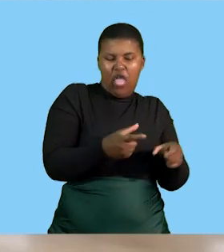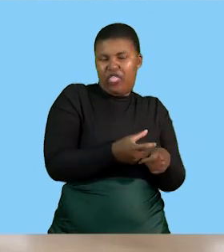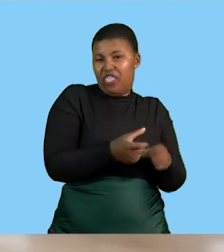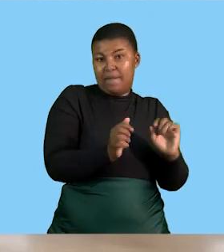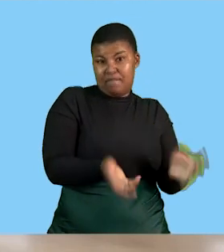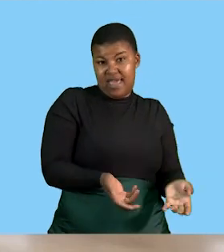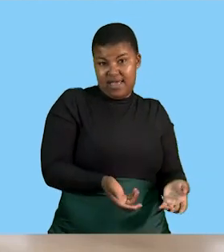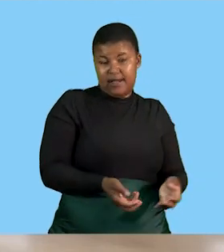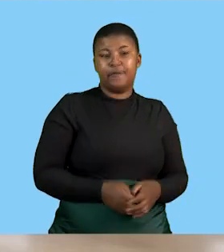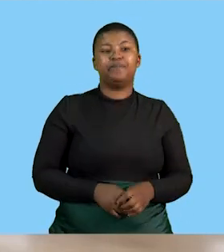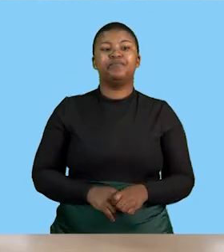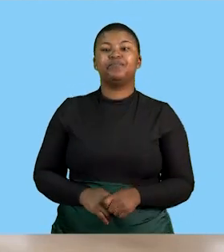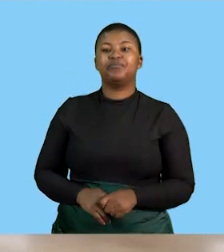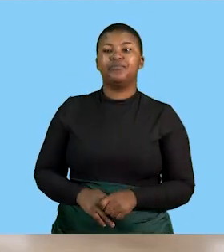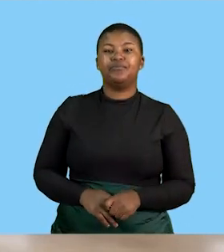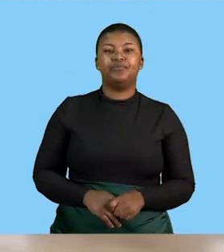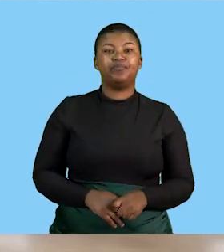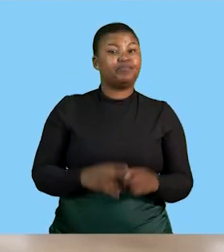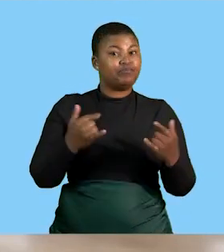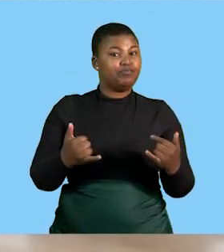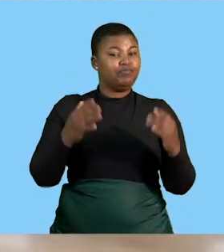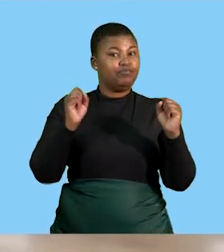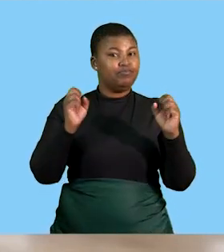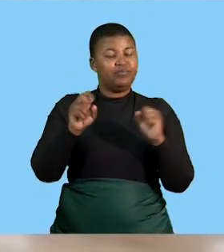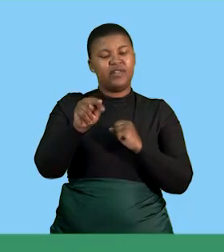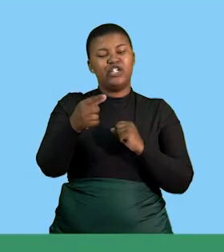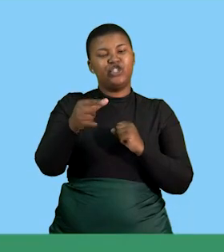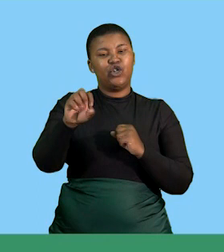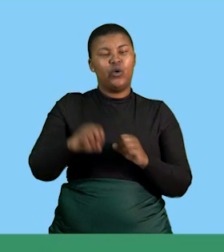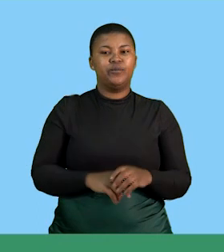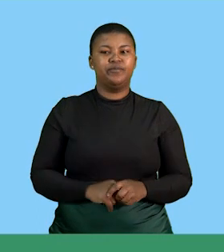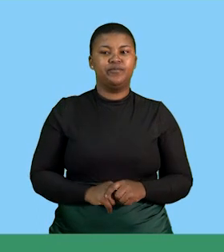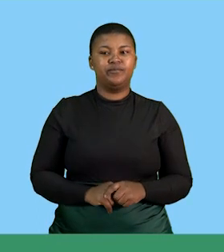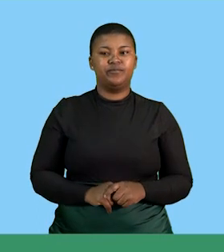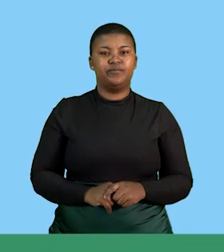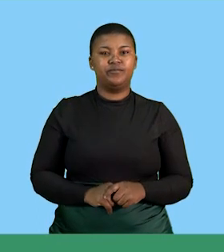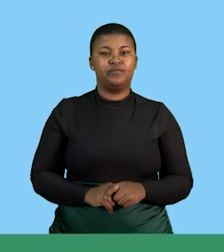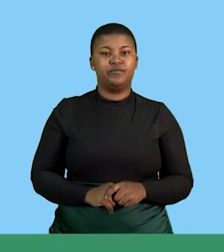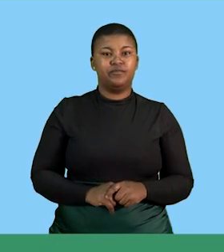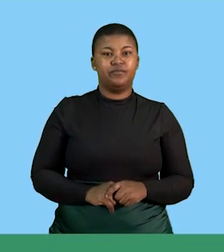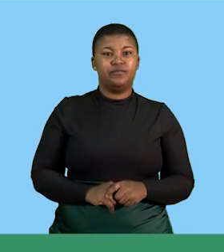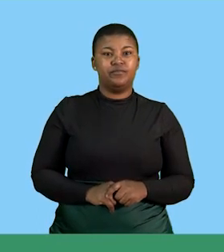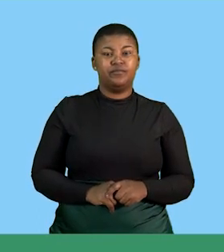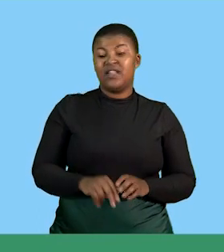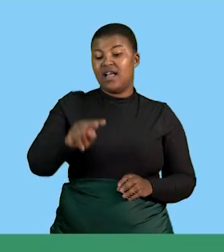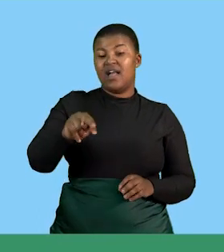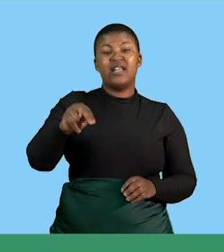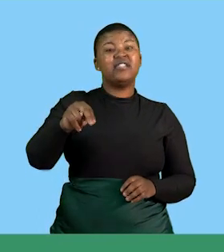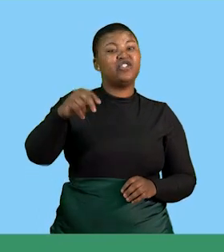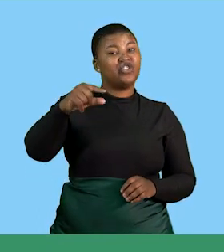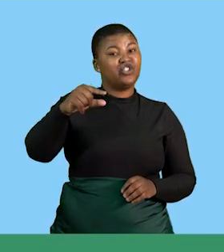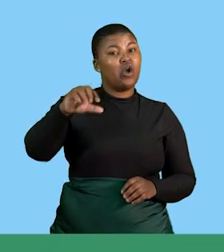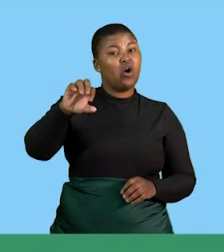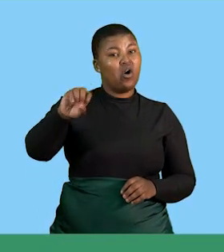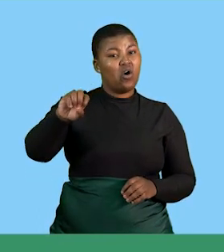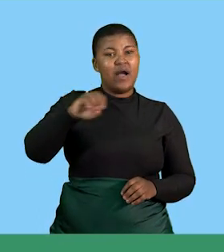CBOs. Let's take a look at NGOs. So NGOs also non-profit organizations. So their aim